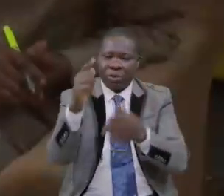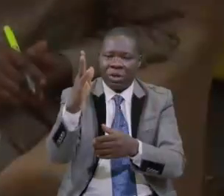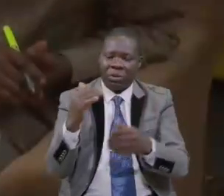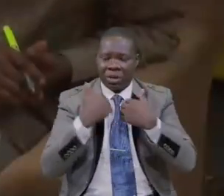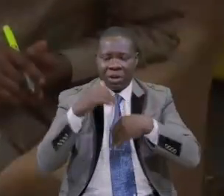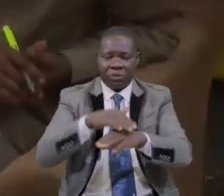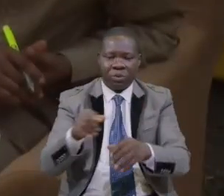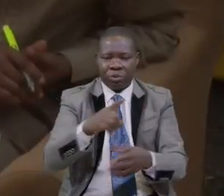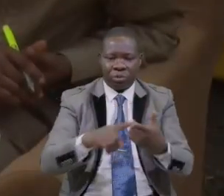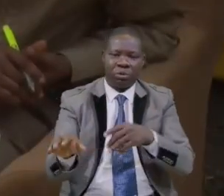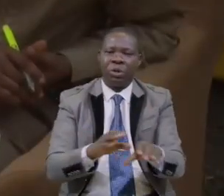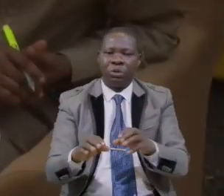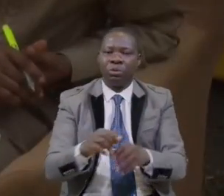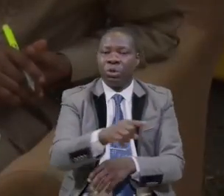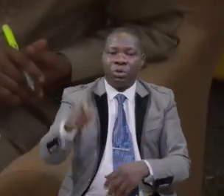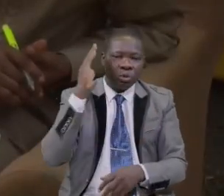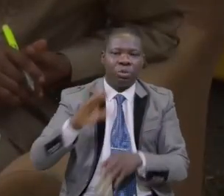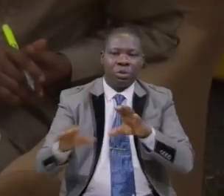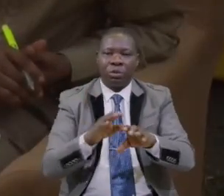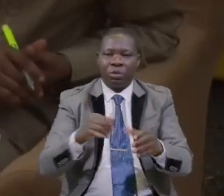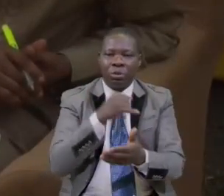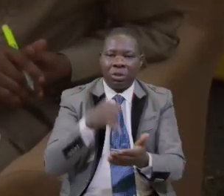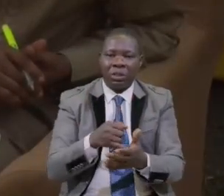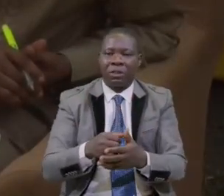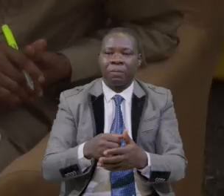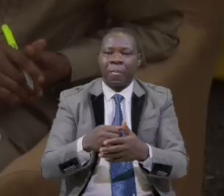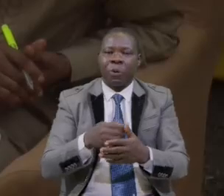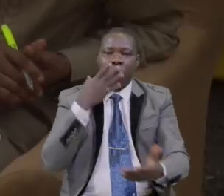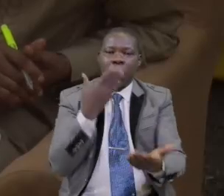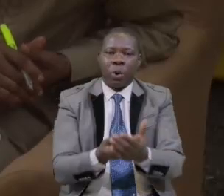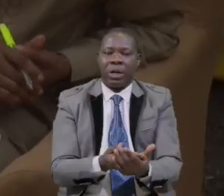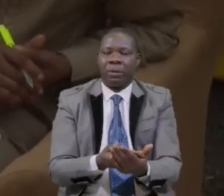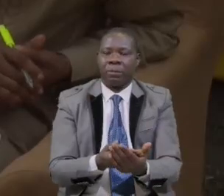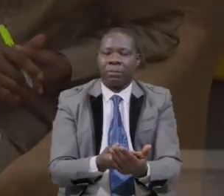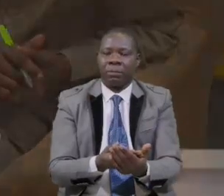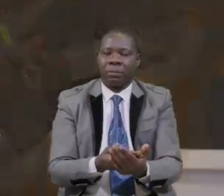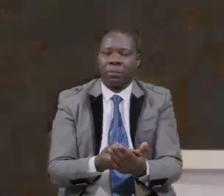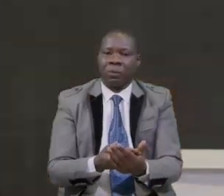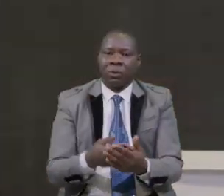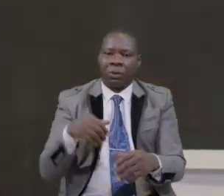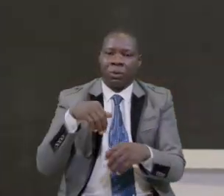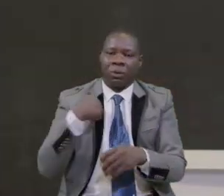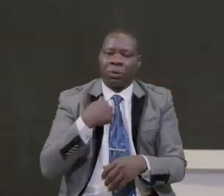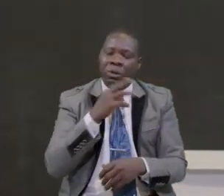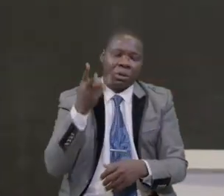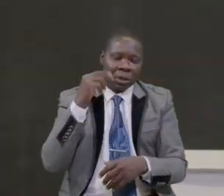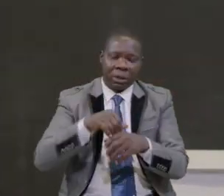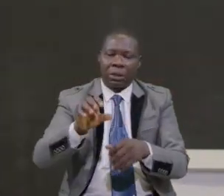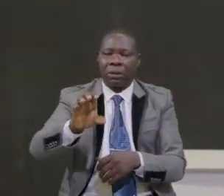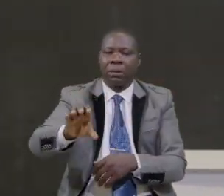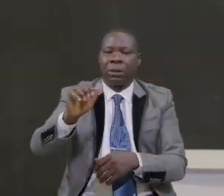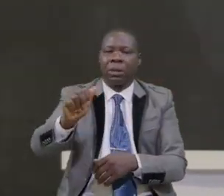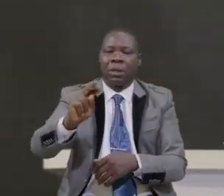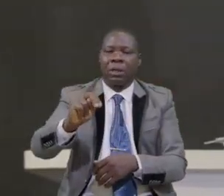You will do it effectively. Well, we're in Canada, 100 Huntley